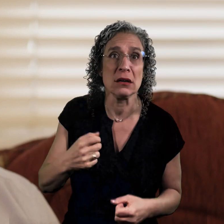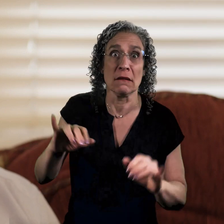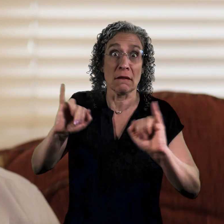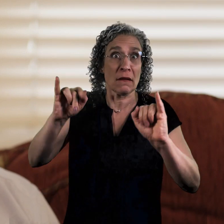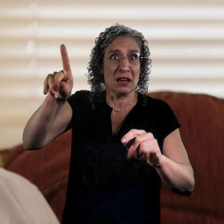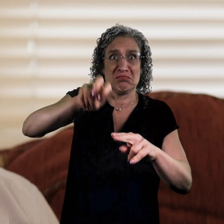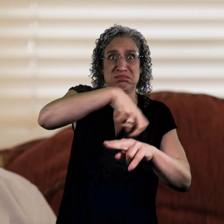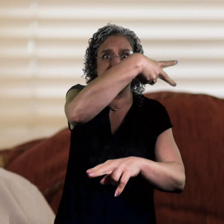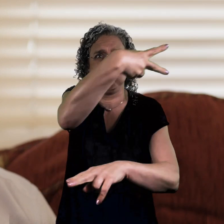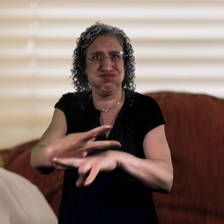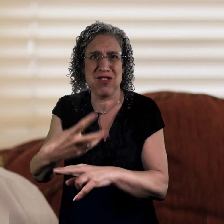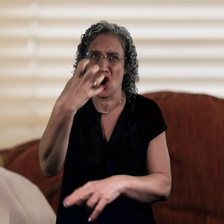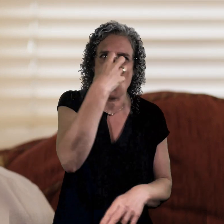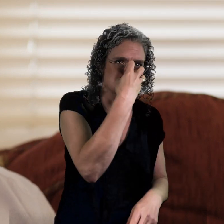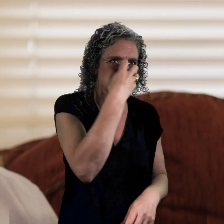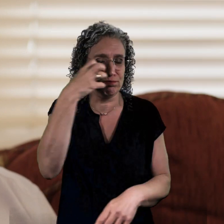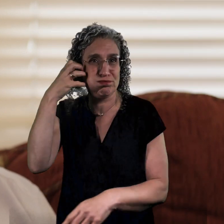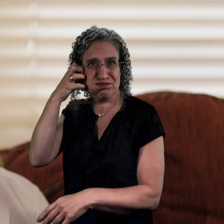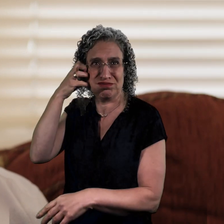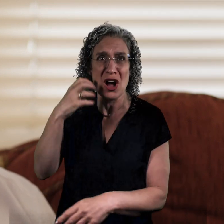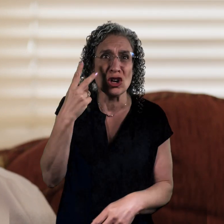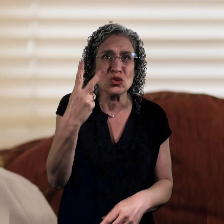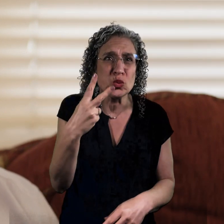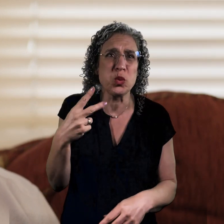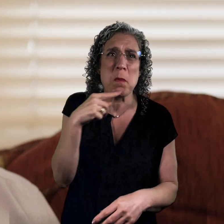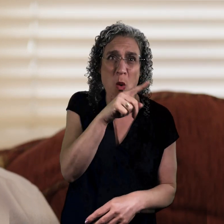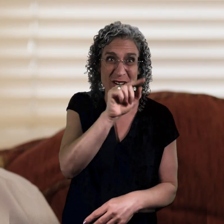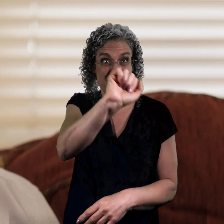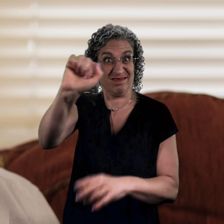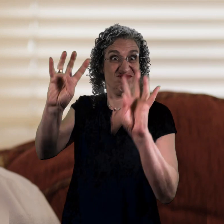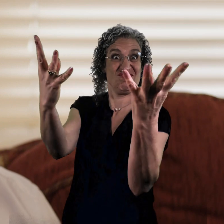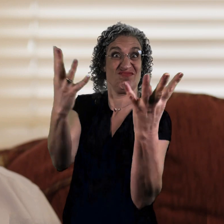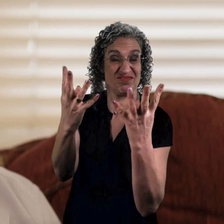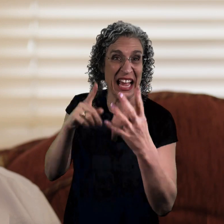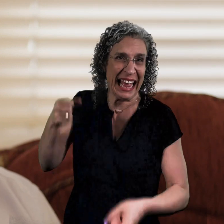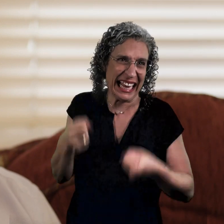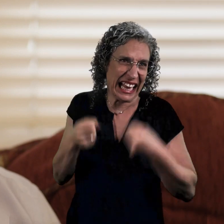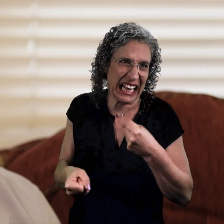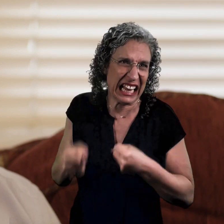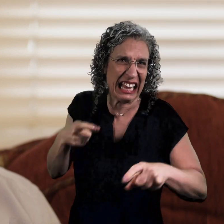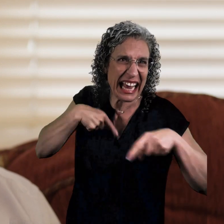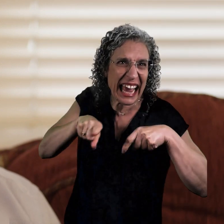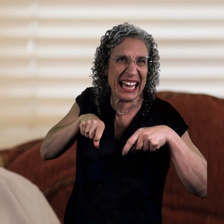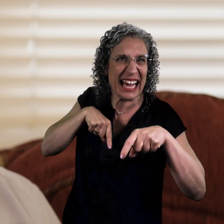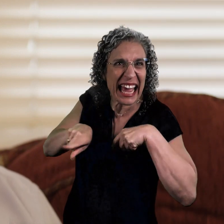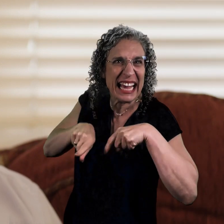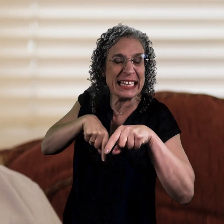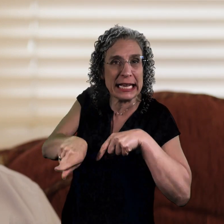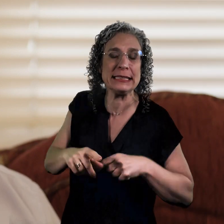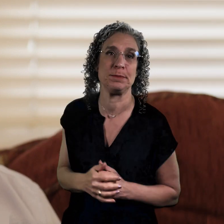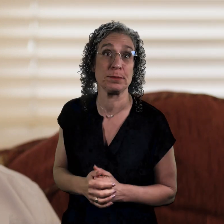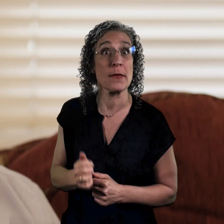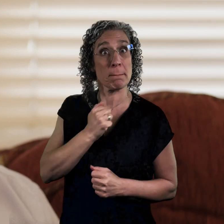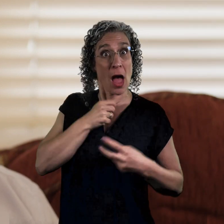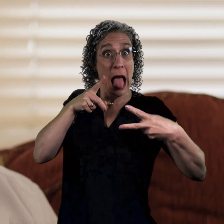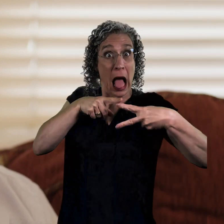pain was so severe he collapsed. 2 boys started stamping on his head. Christopher went to save his brother. There